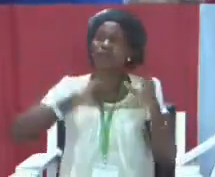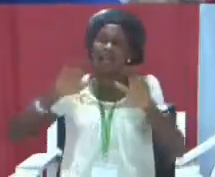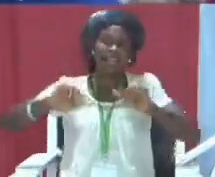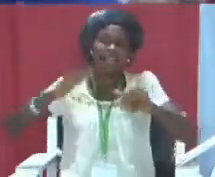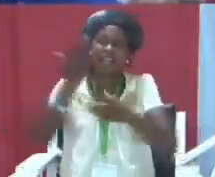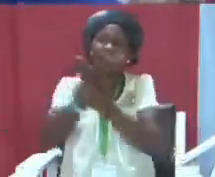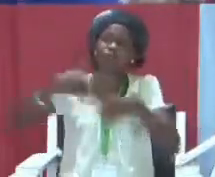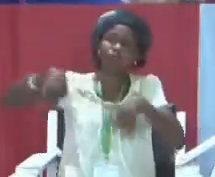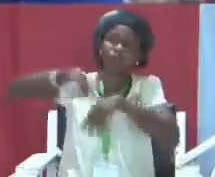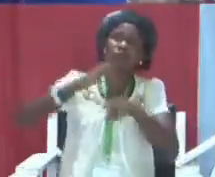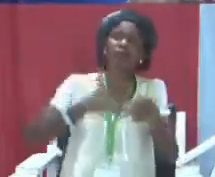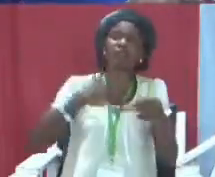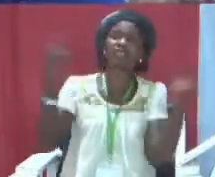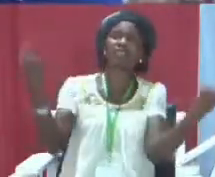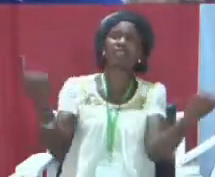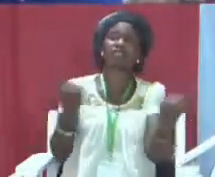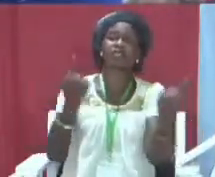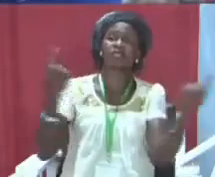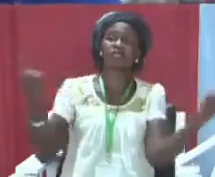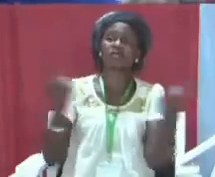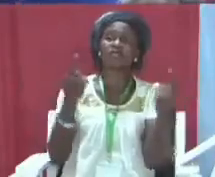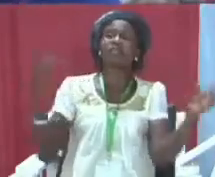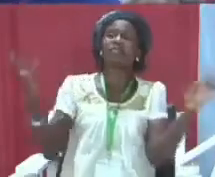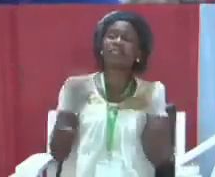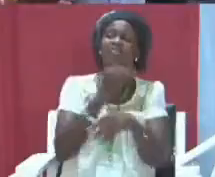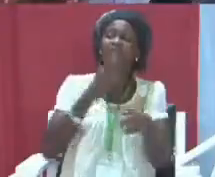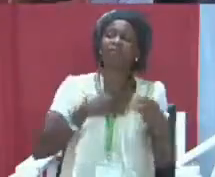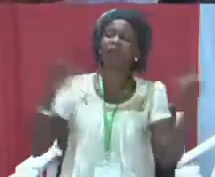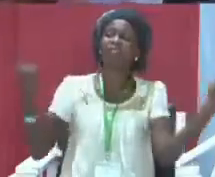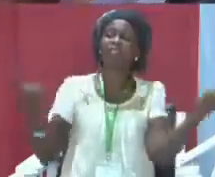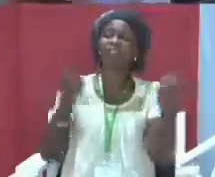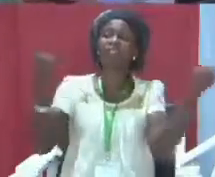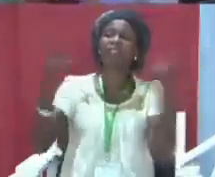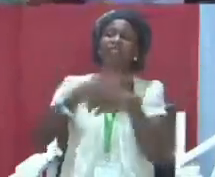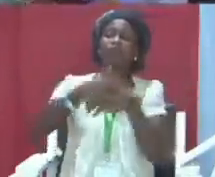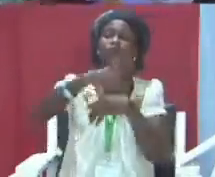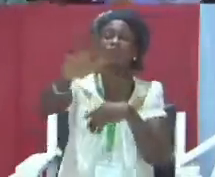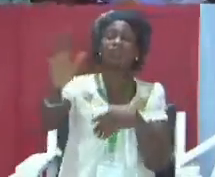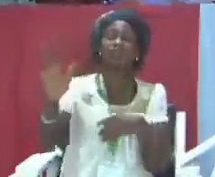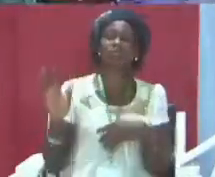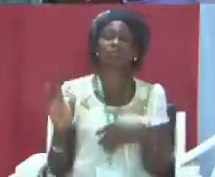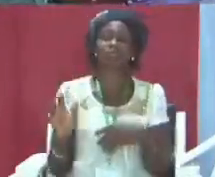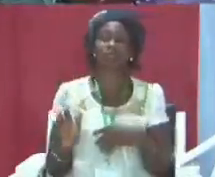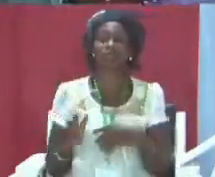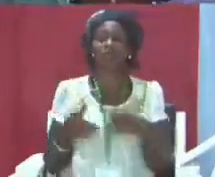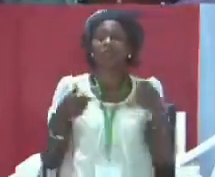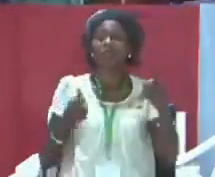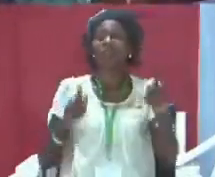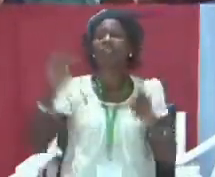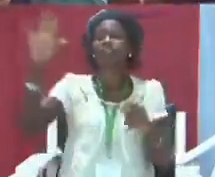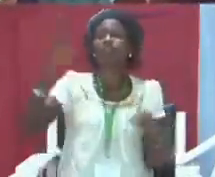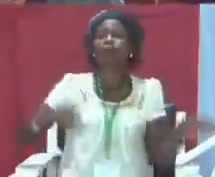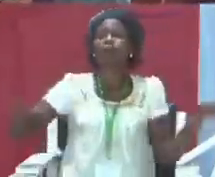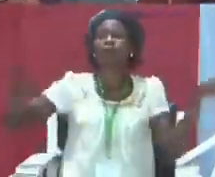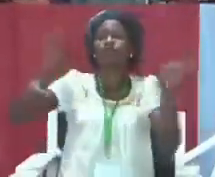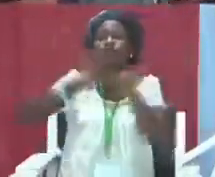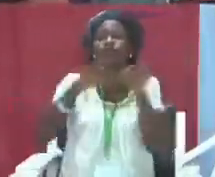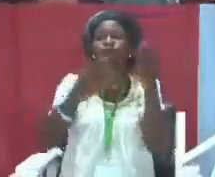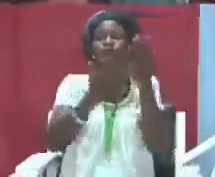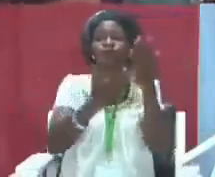over my sin. Take my sin away. Let your precious